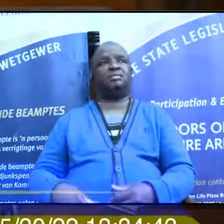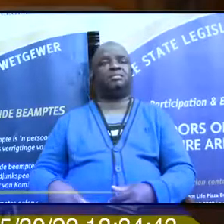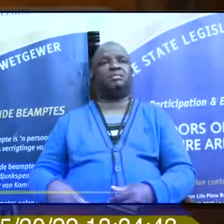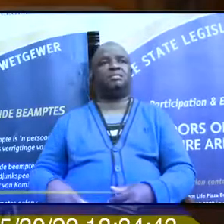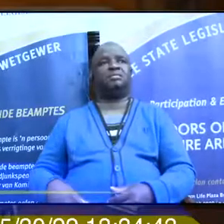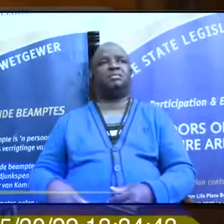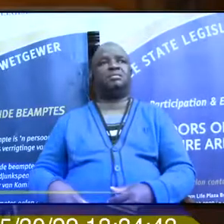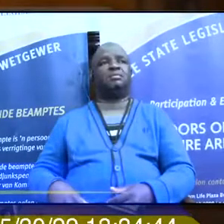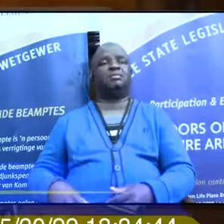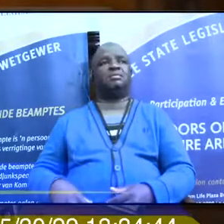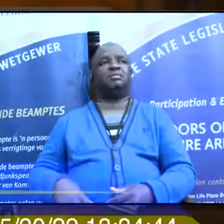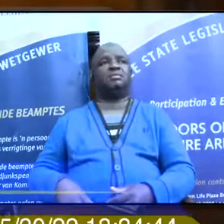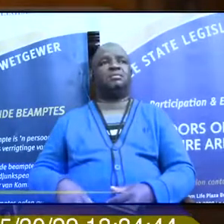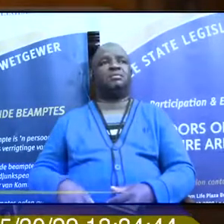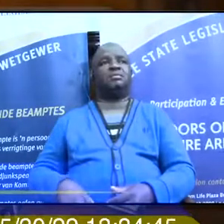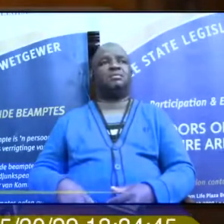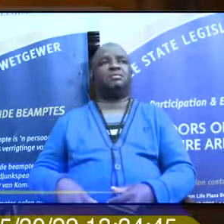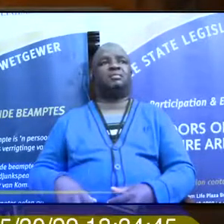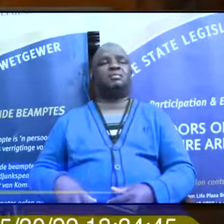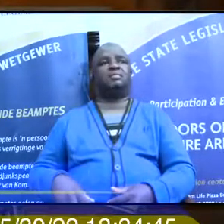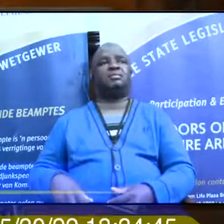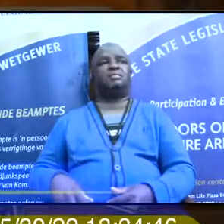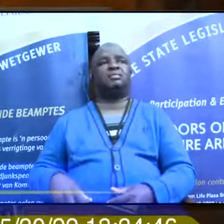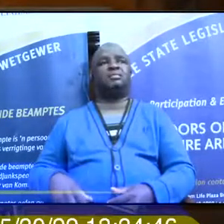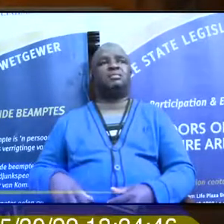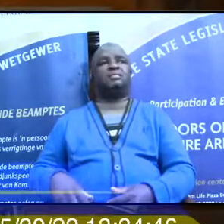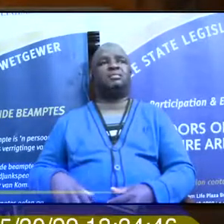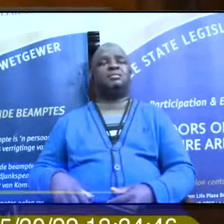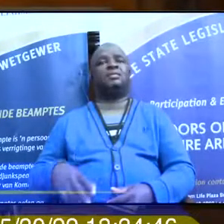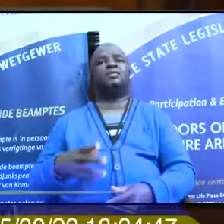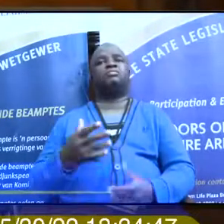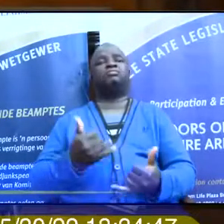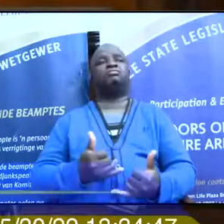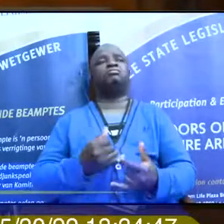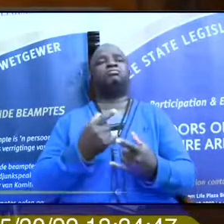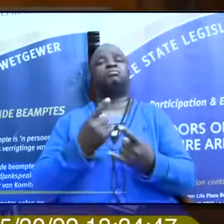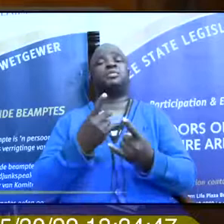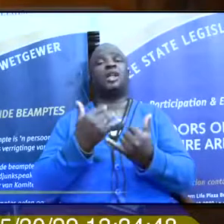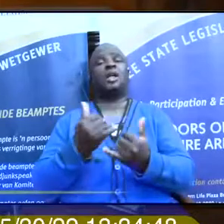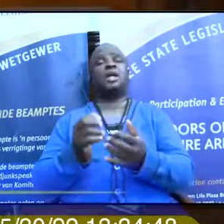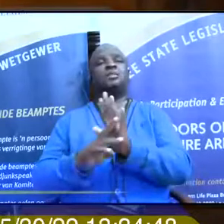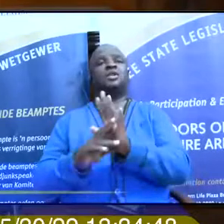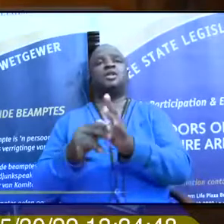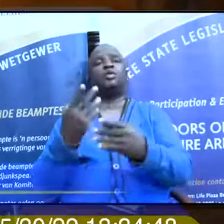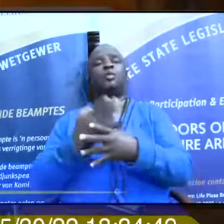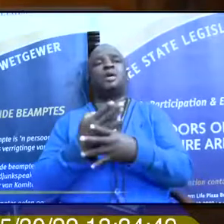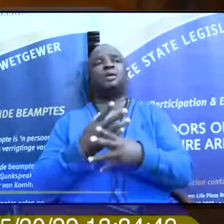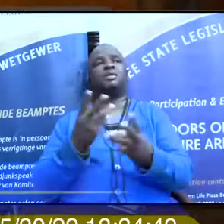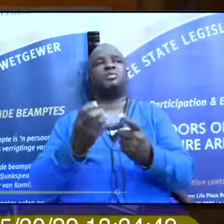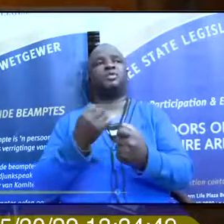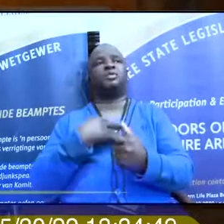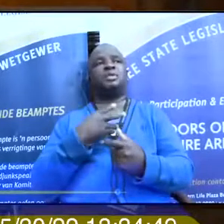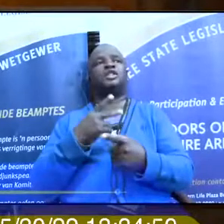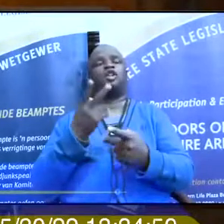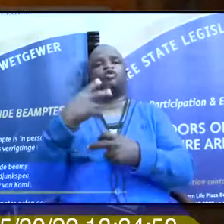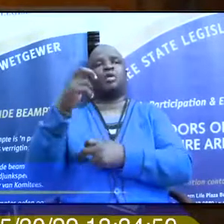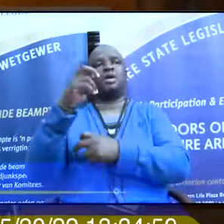we are representing workers in the hospitality sector